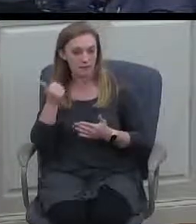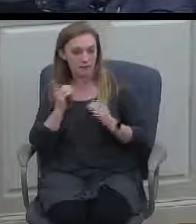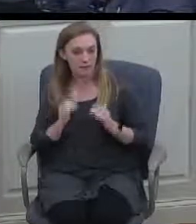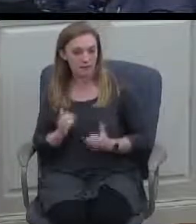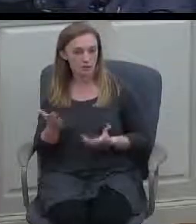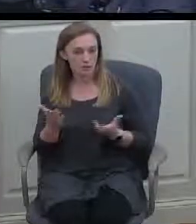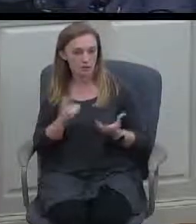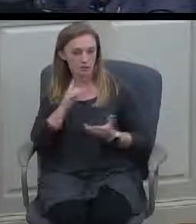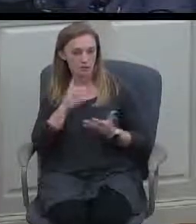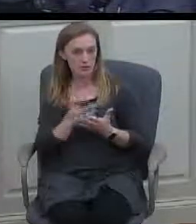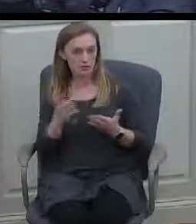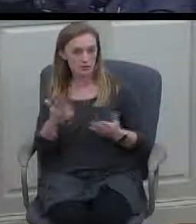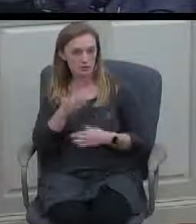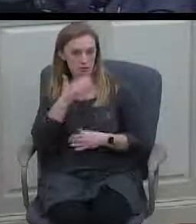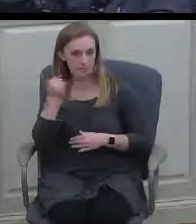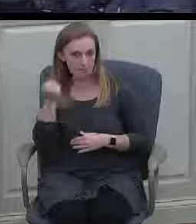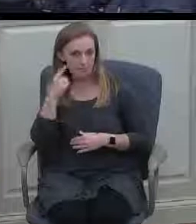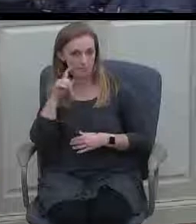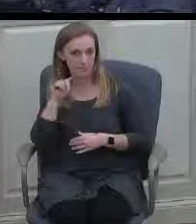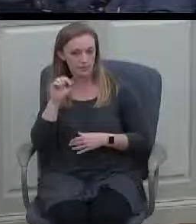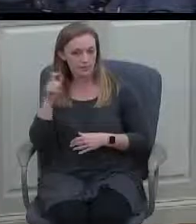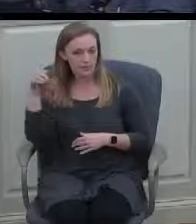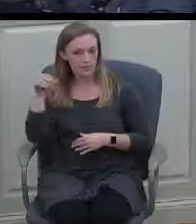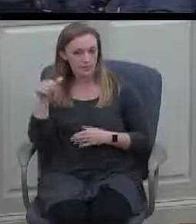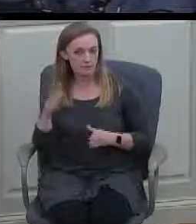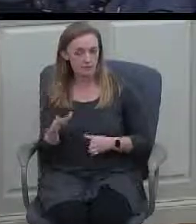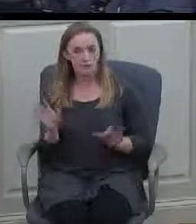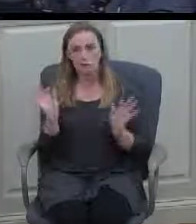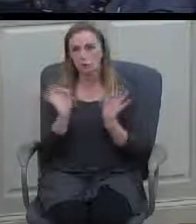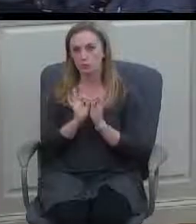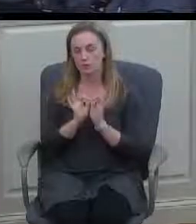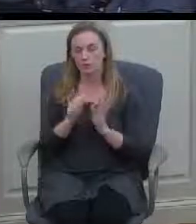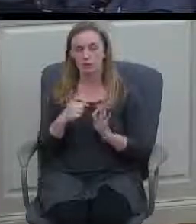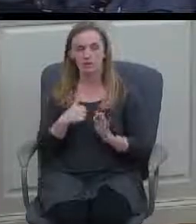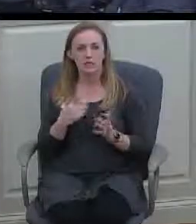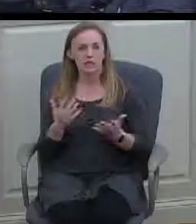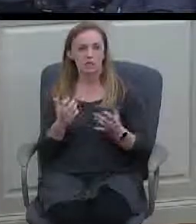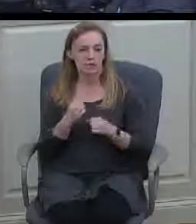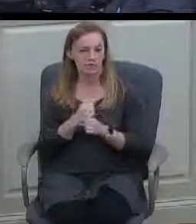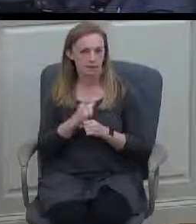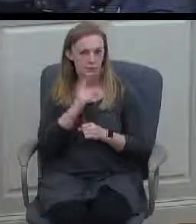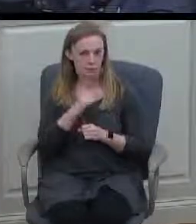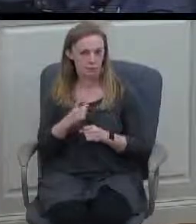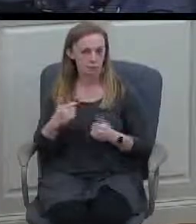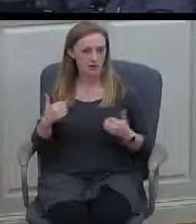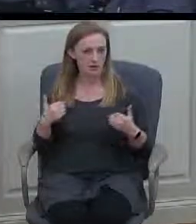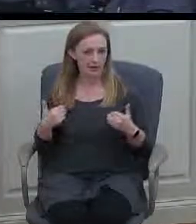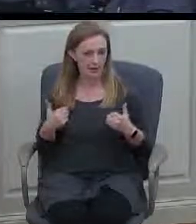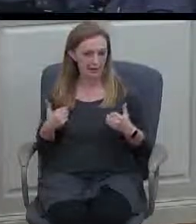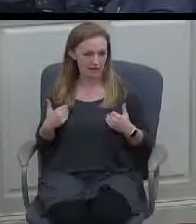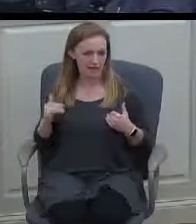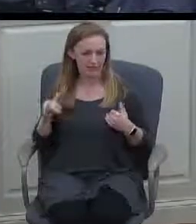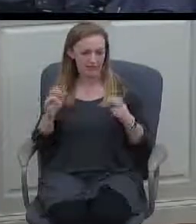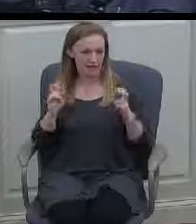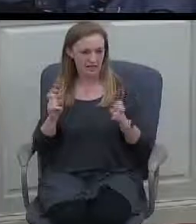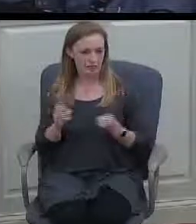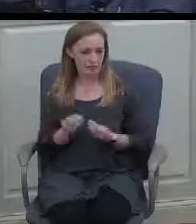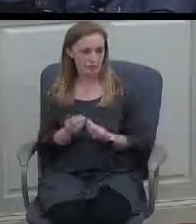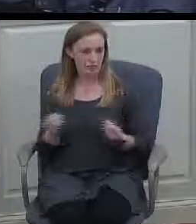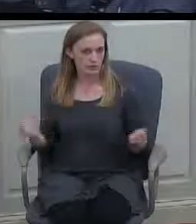much better to the taxpayer, it's worth it. So I just want to make sure that we have those issues